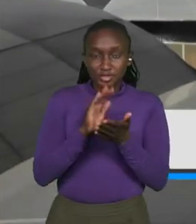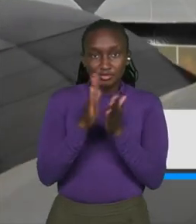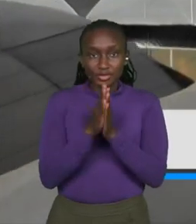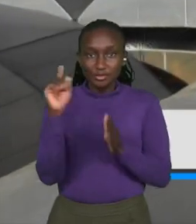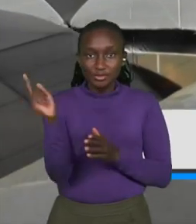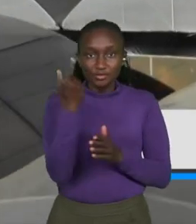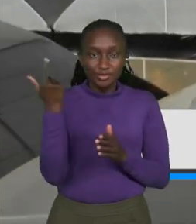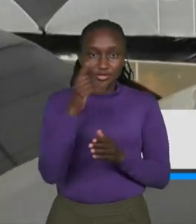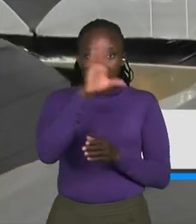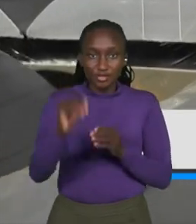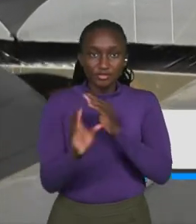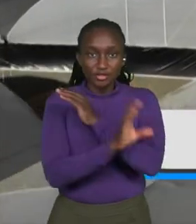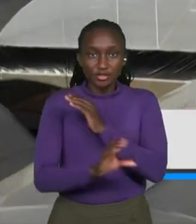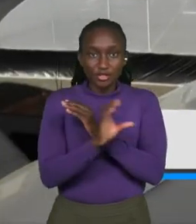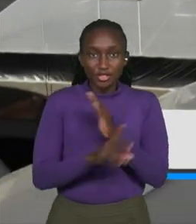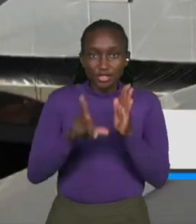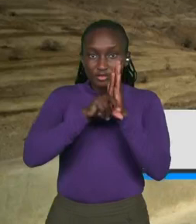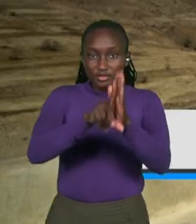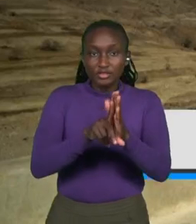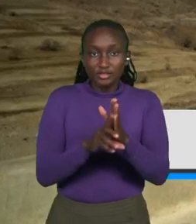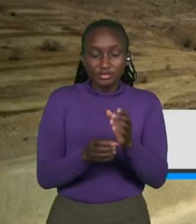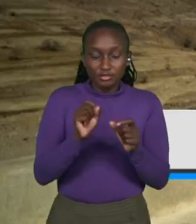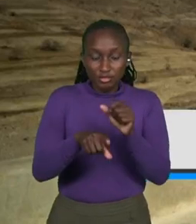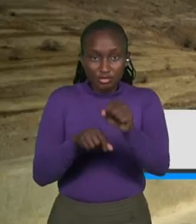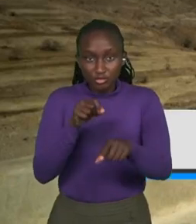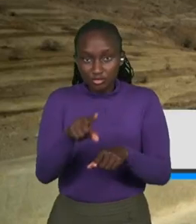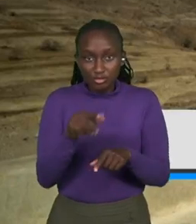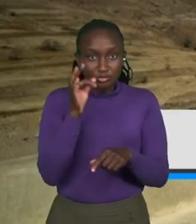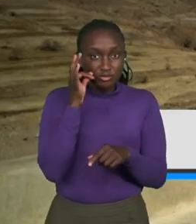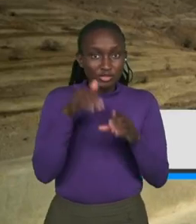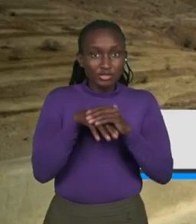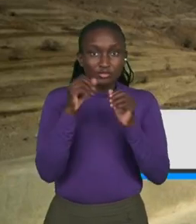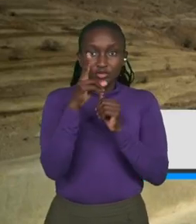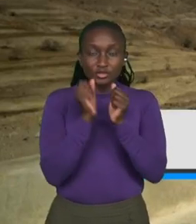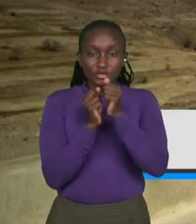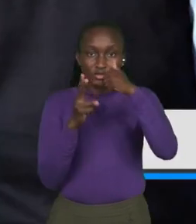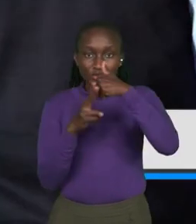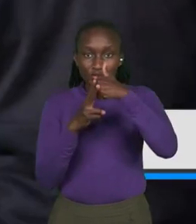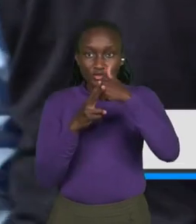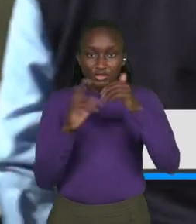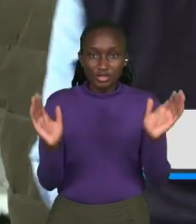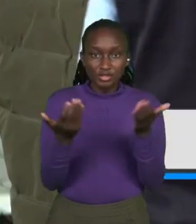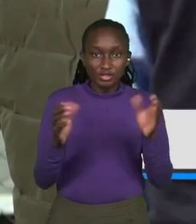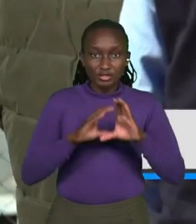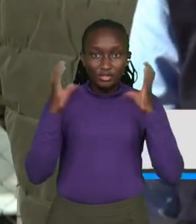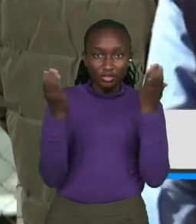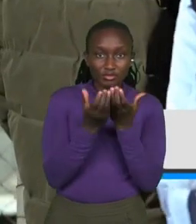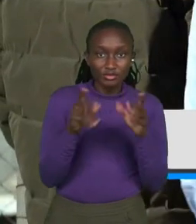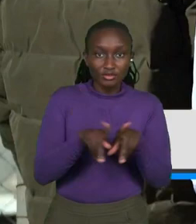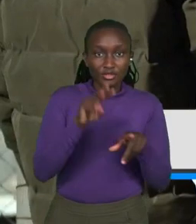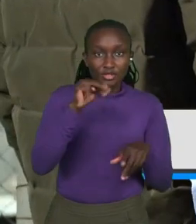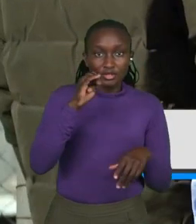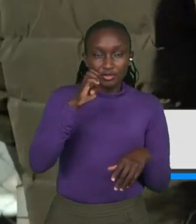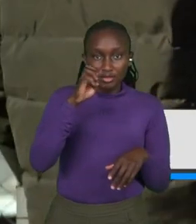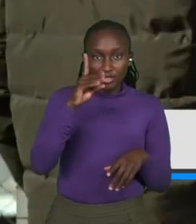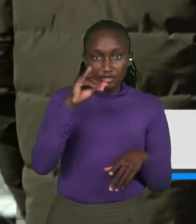first African country to legalize the cultivation of medical cannabis in 2017, prompting companies like Medigrow to set